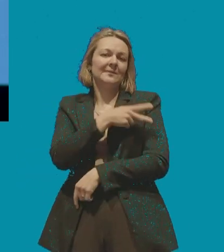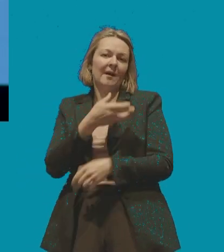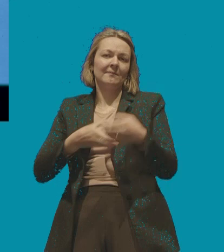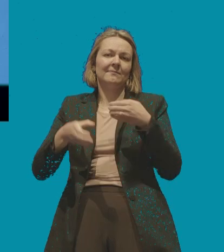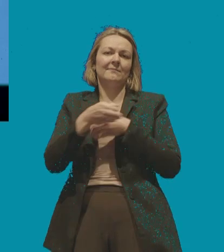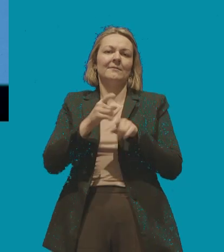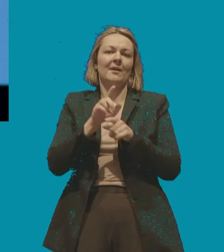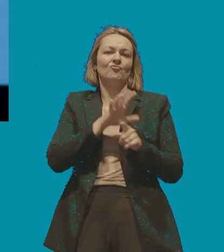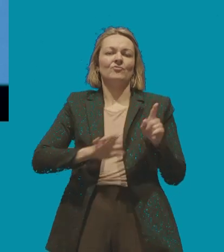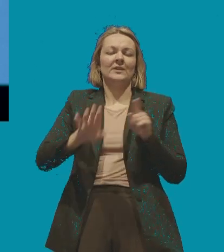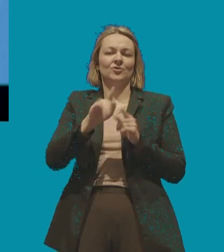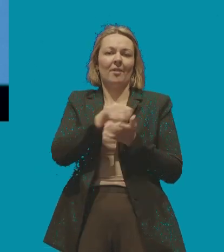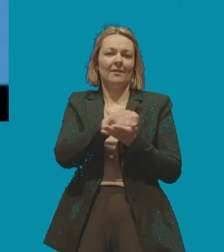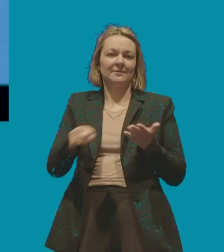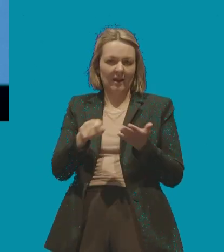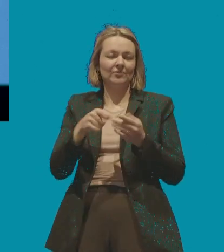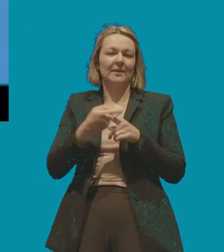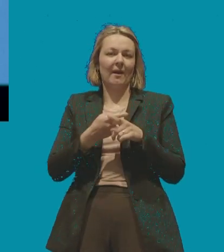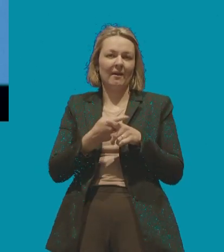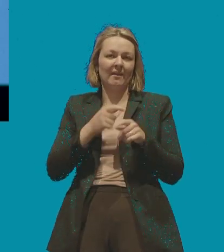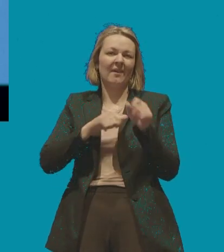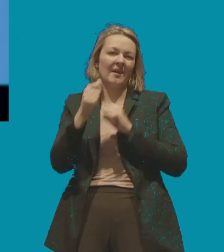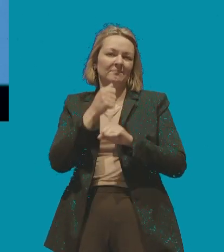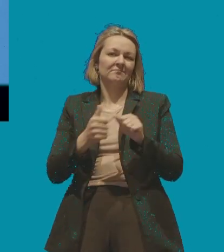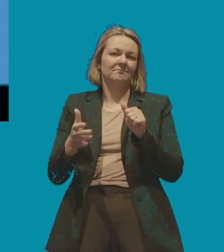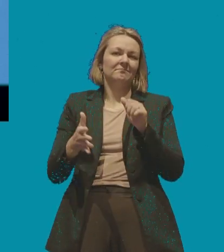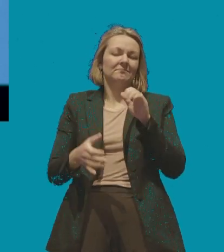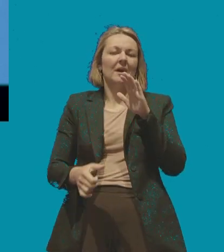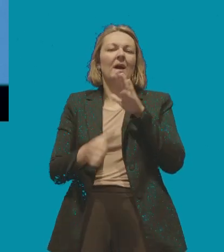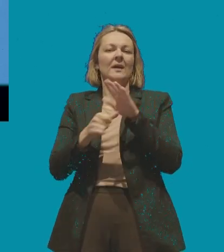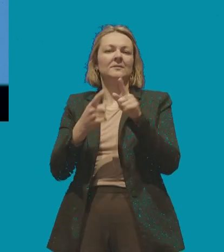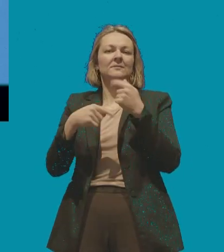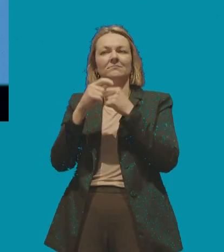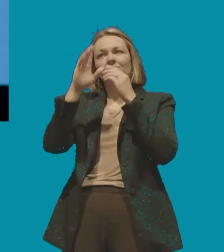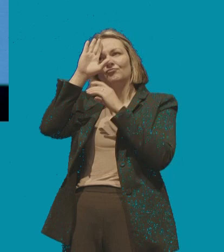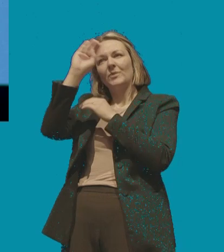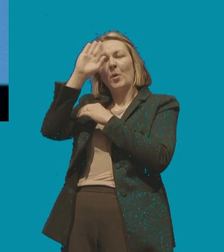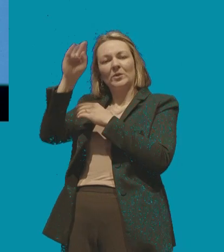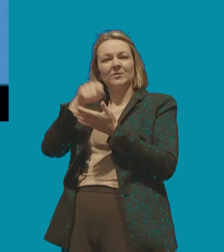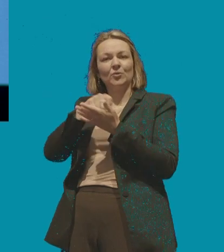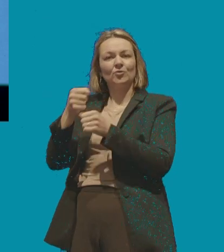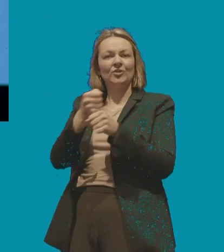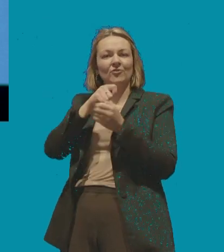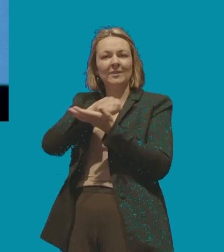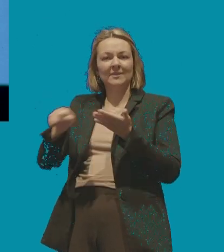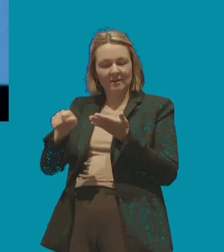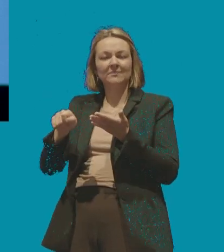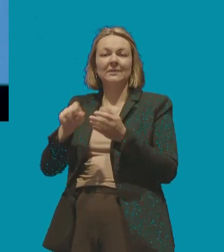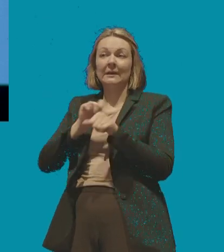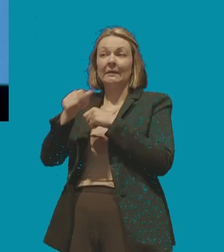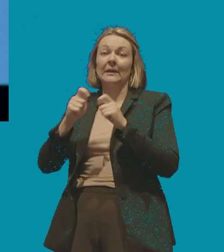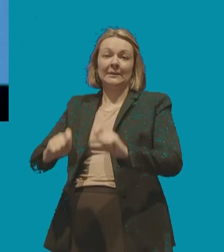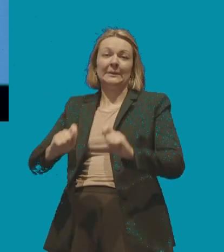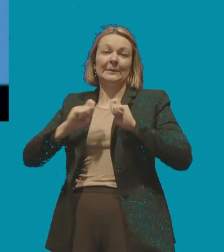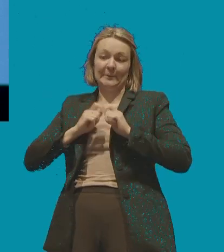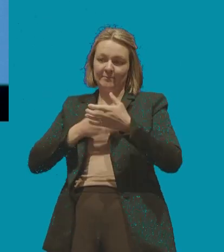Secretary for the North of England and subsequently Head of Organising, reporting to the General Secretary. In 2013, he was appointed TUC